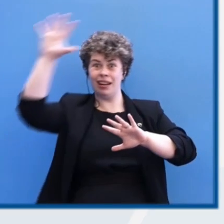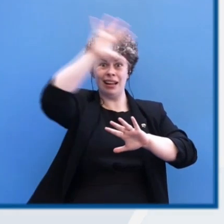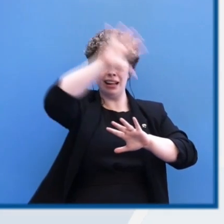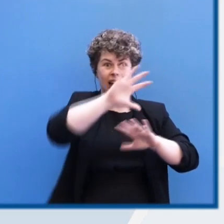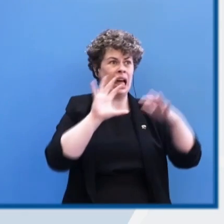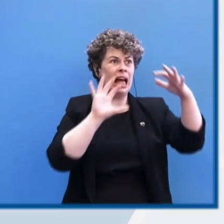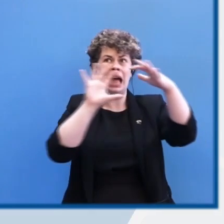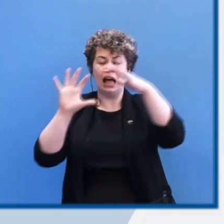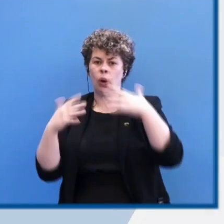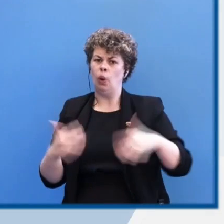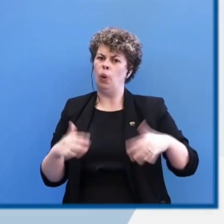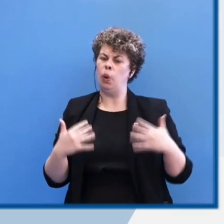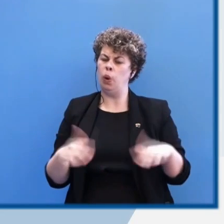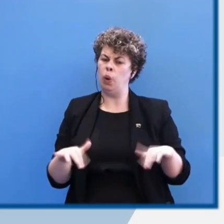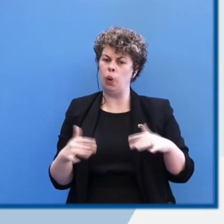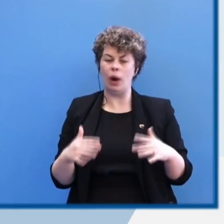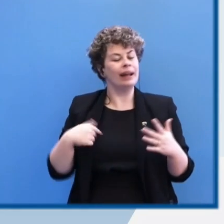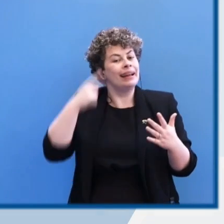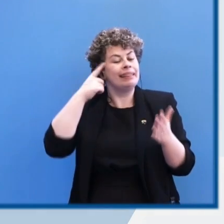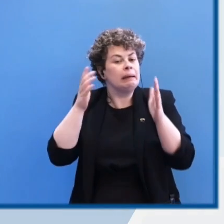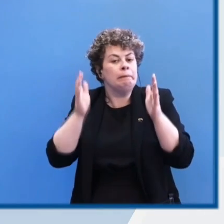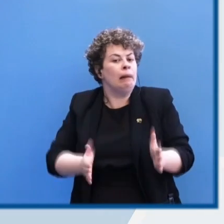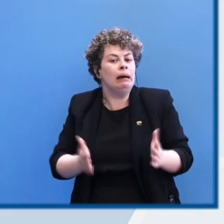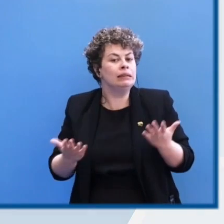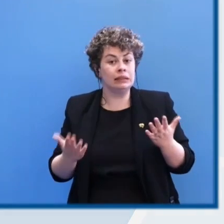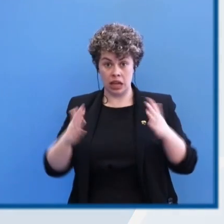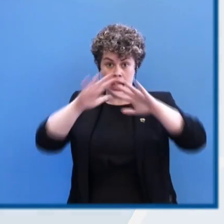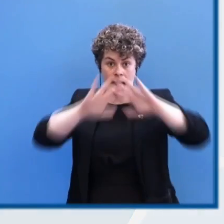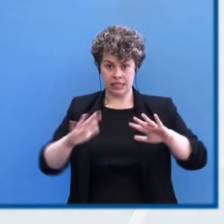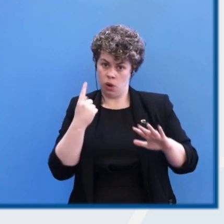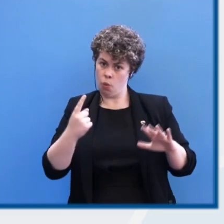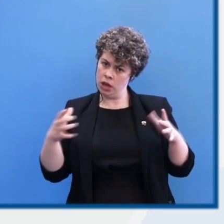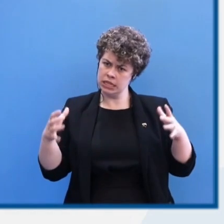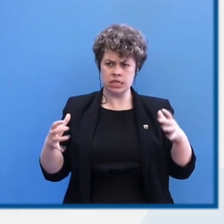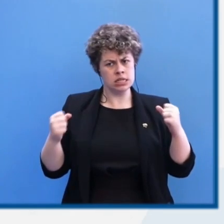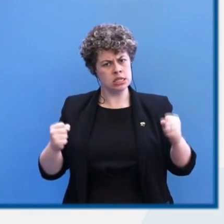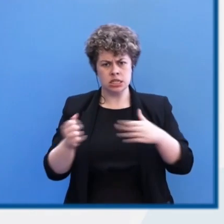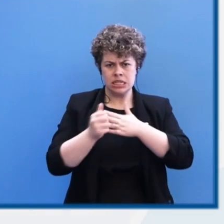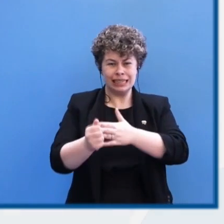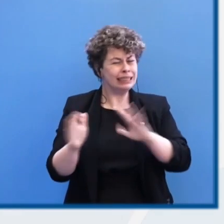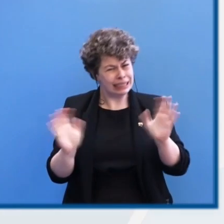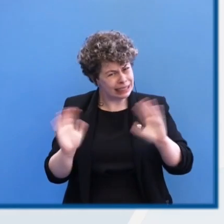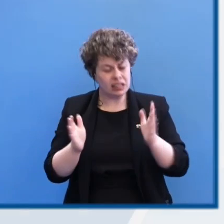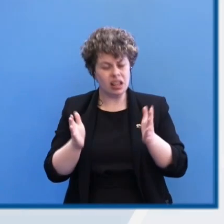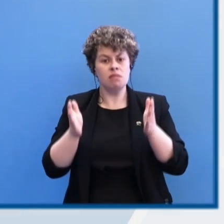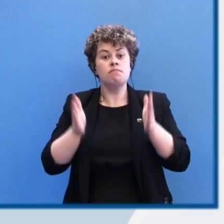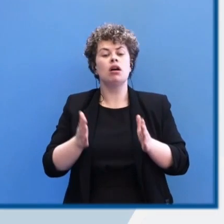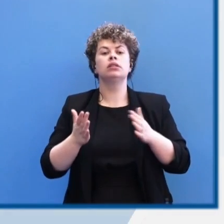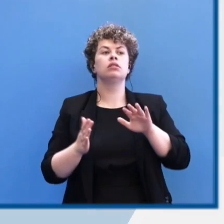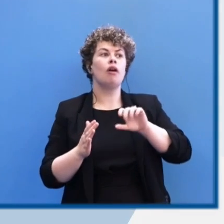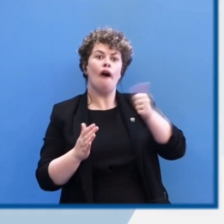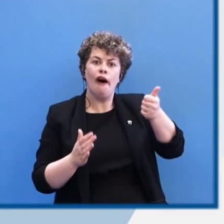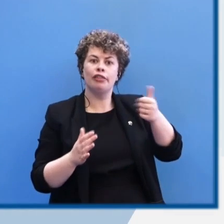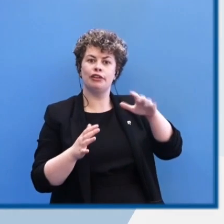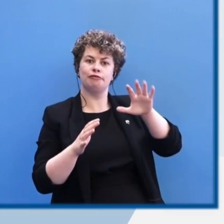when it comes to, if we really wanted to break the silos. We should not be working not only